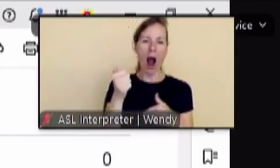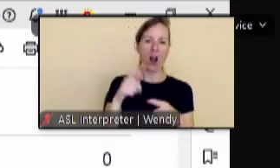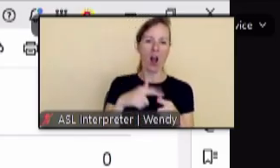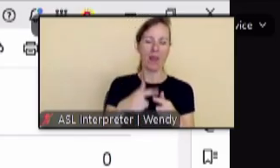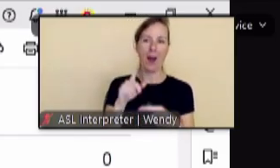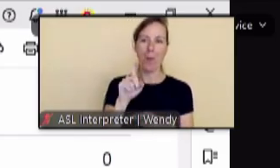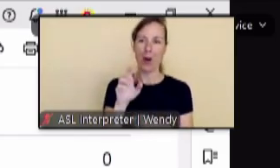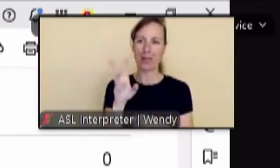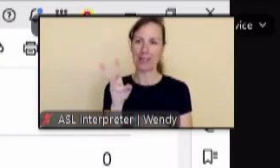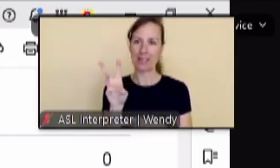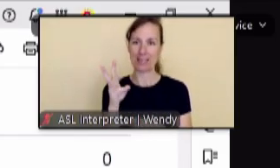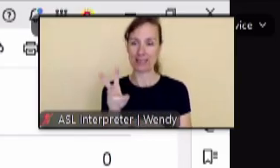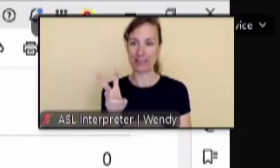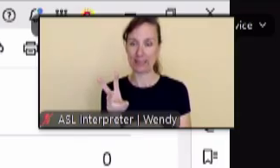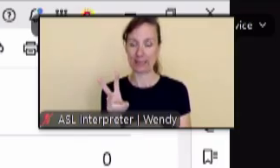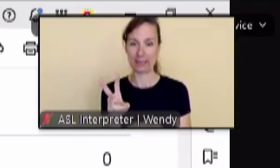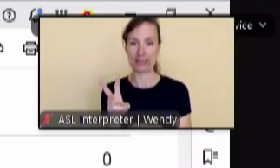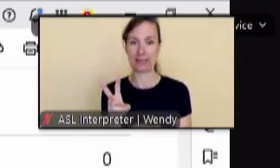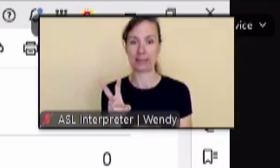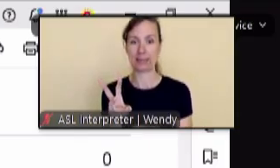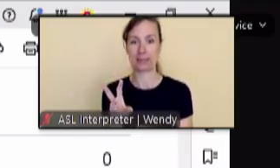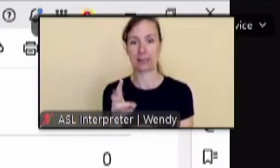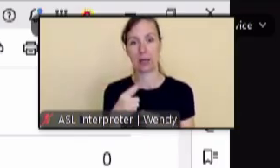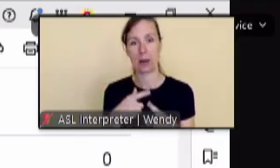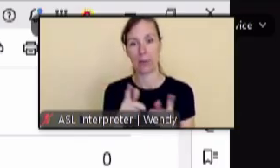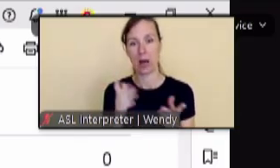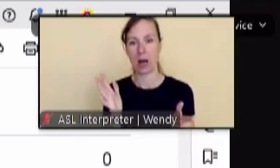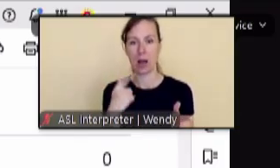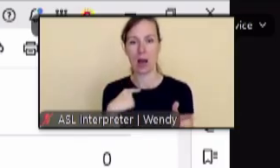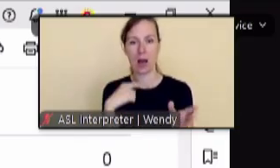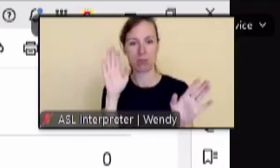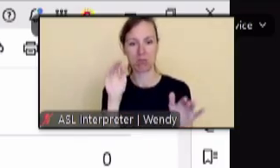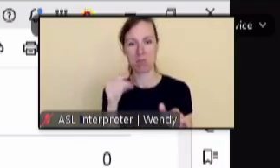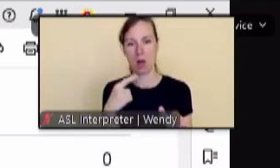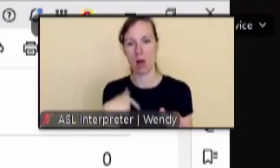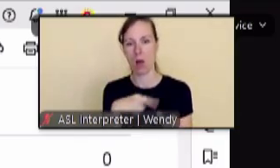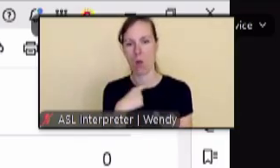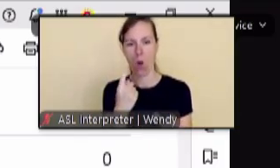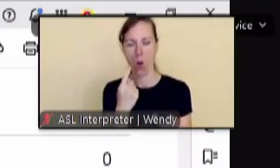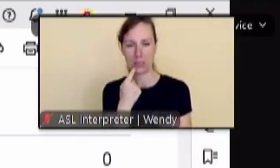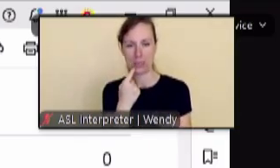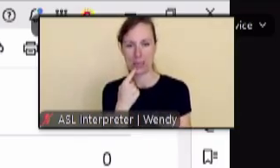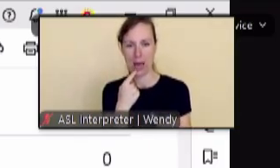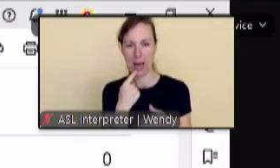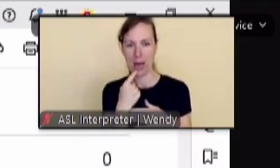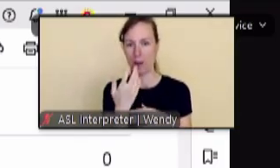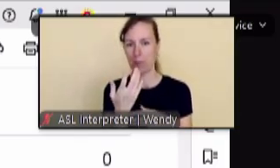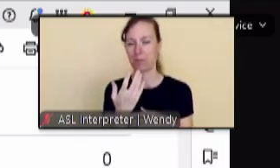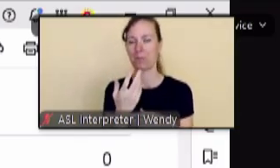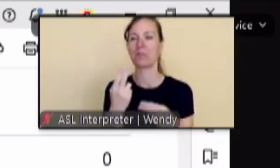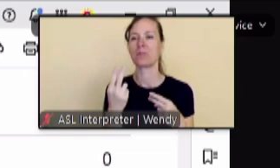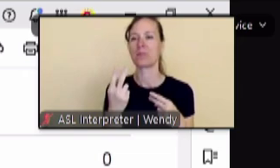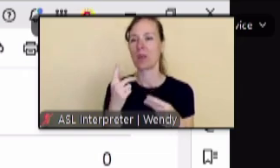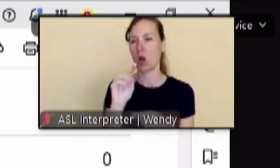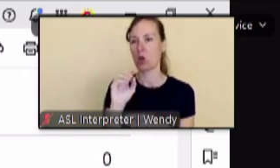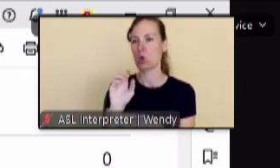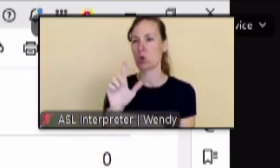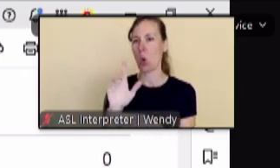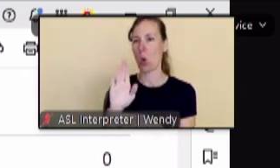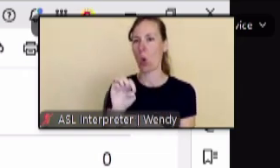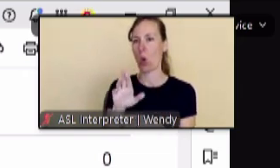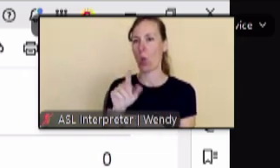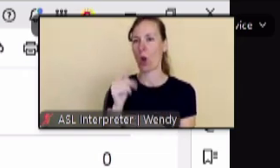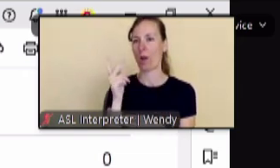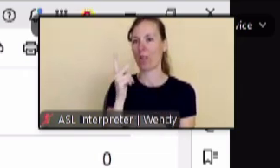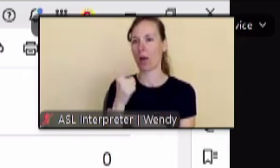I anticipate we always save. Tolbert's philosophy is to save some money for June in case something